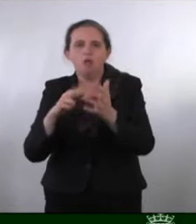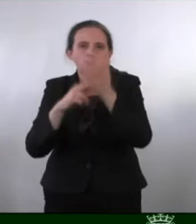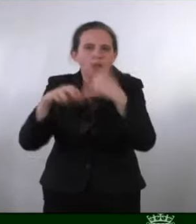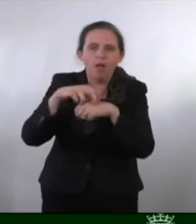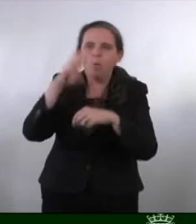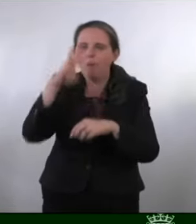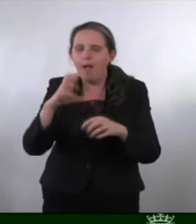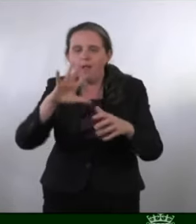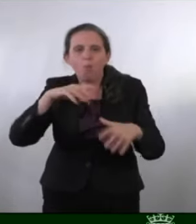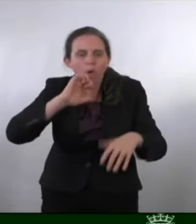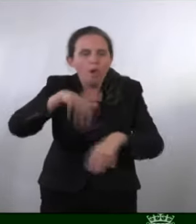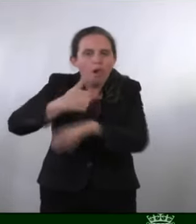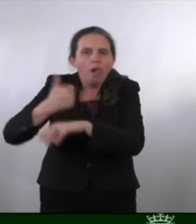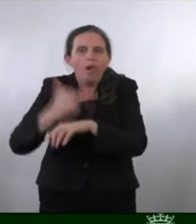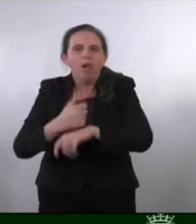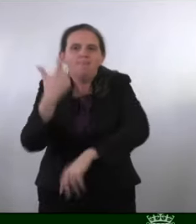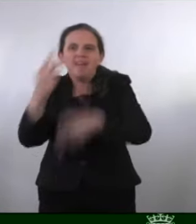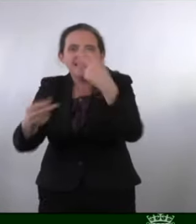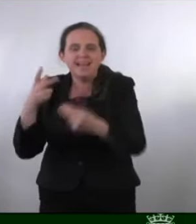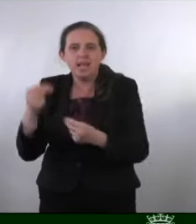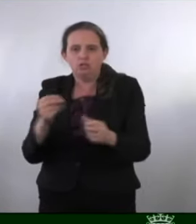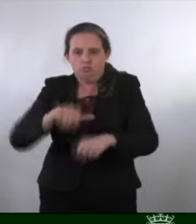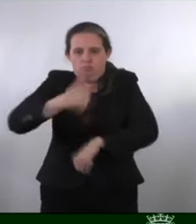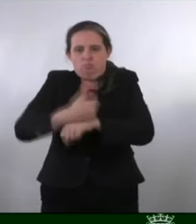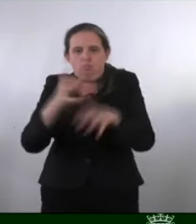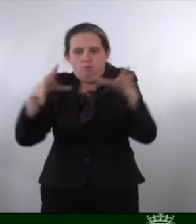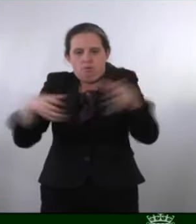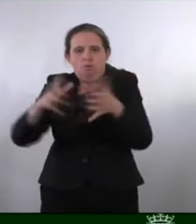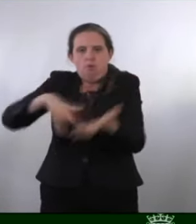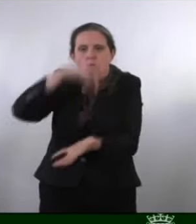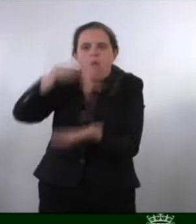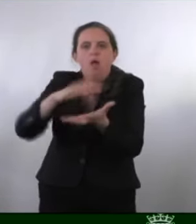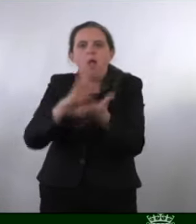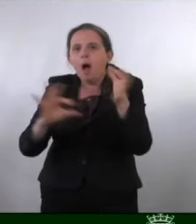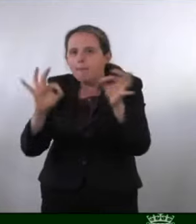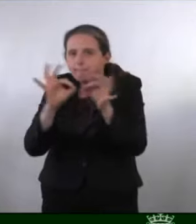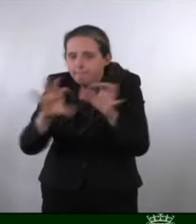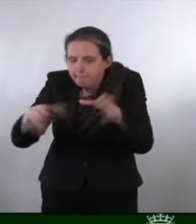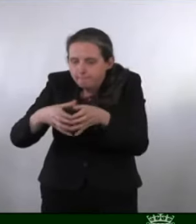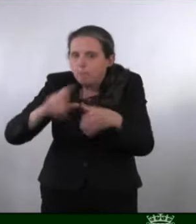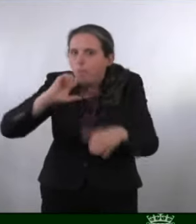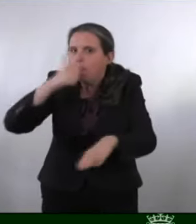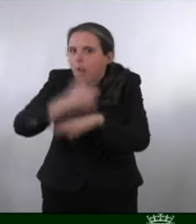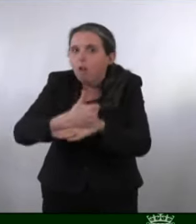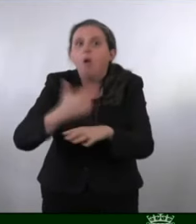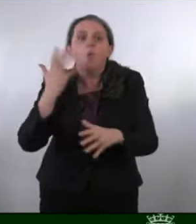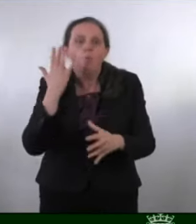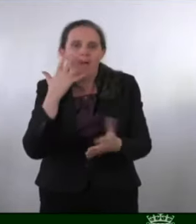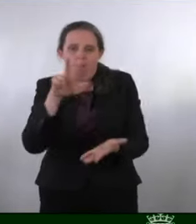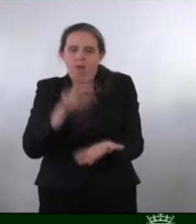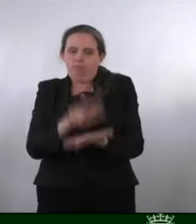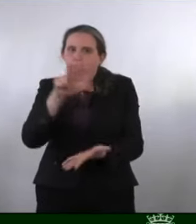vaccination hubs that will be there and ready should the regulator sign off a new vaccine.